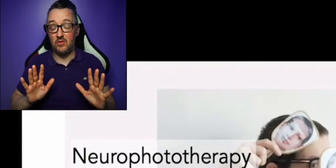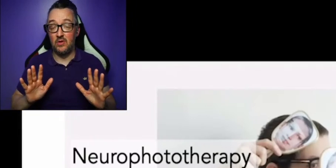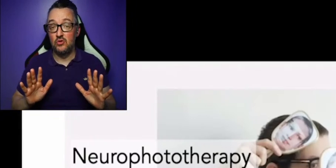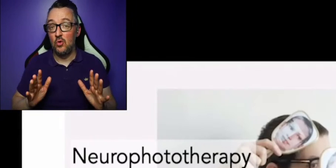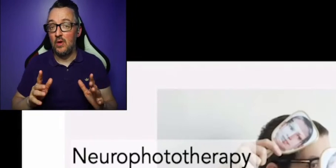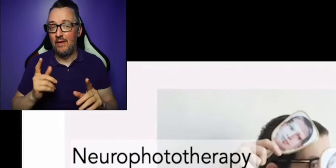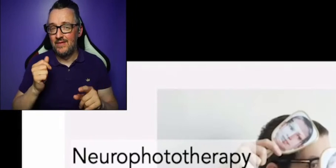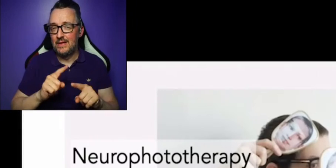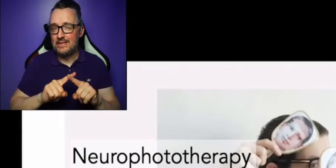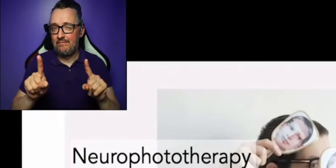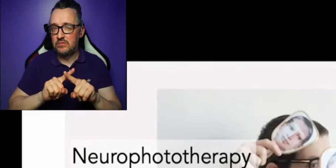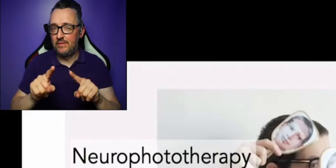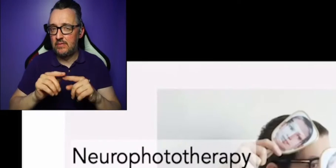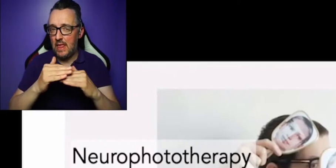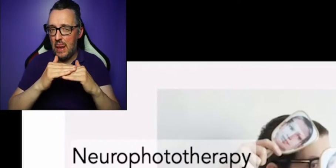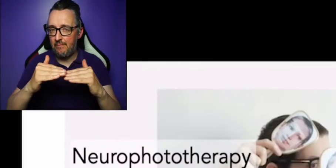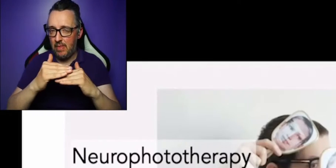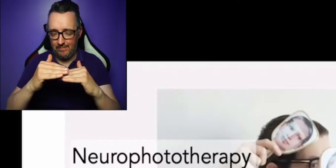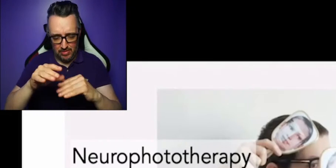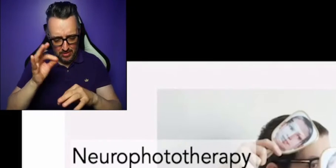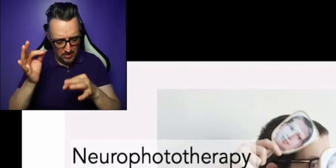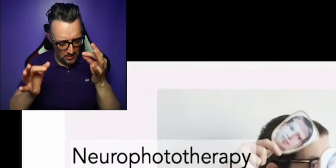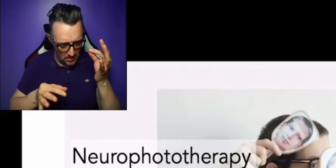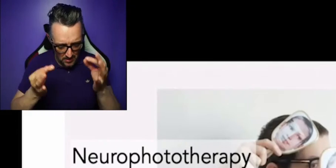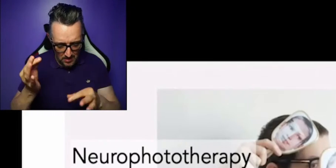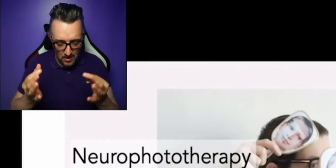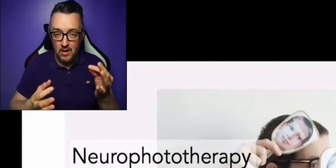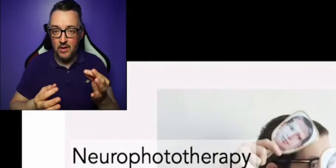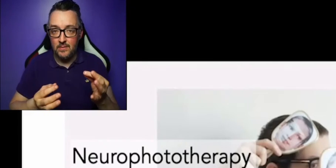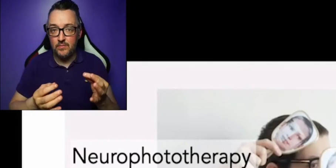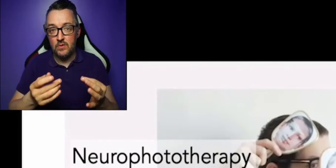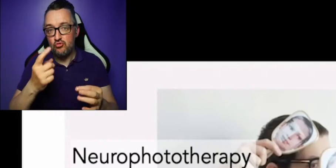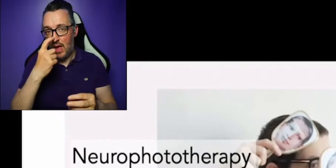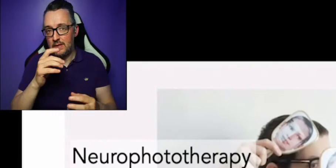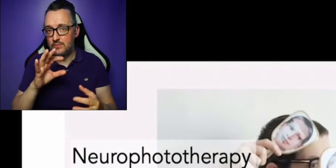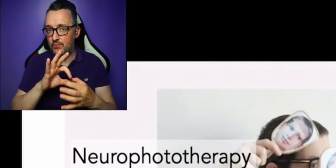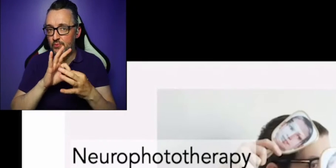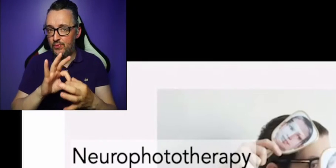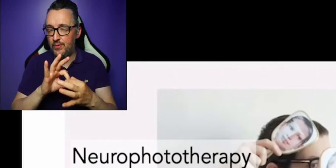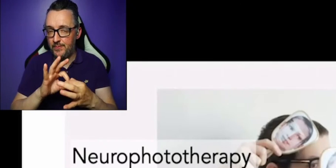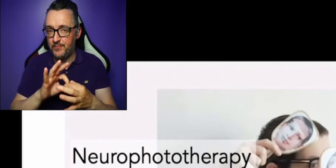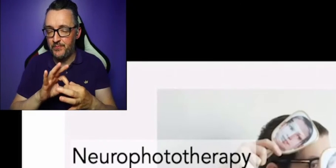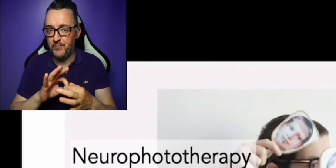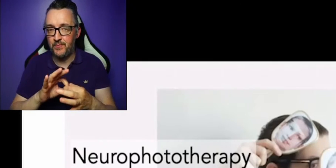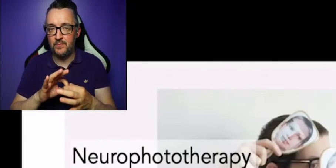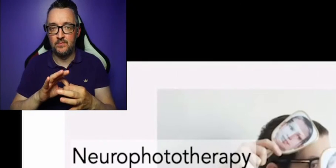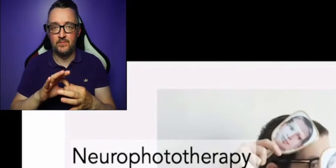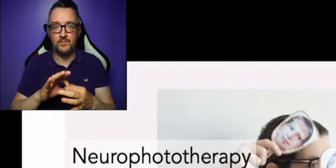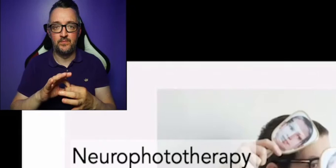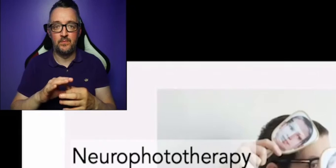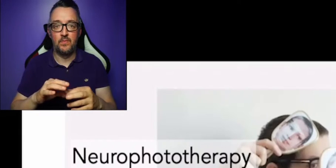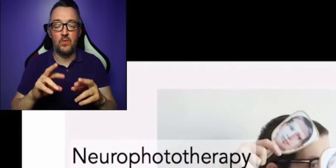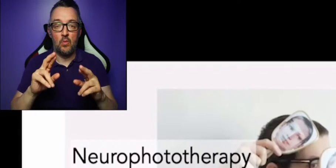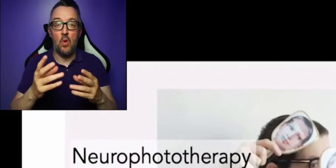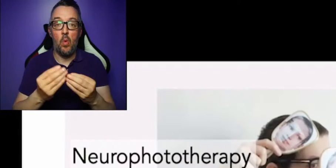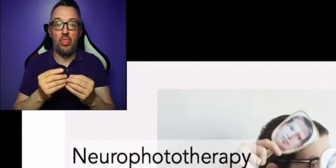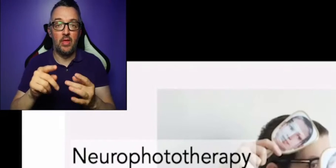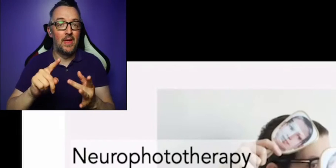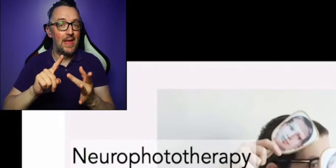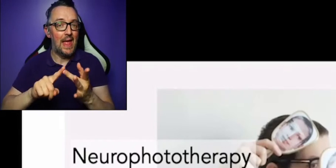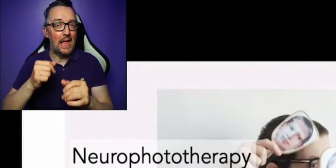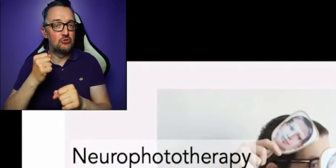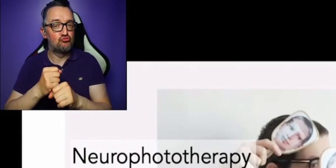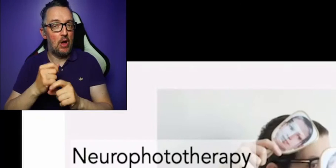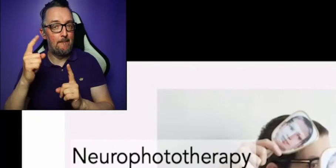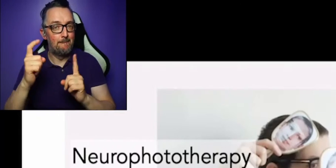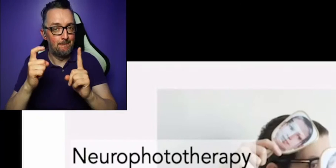I think there's lots of levels you can engage with it, and I hoped for that with the Instagram account